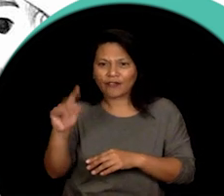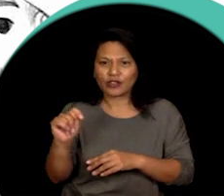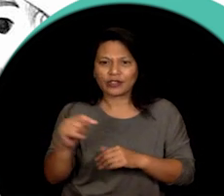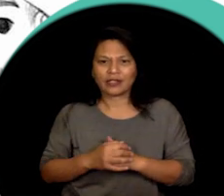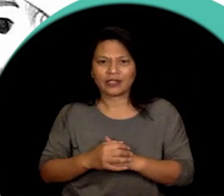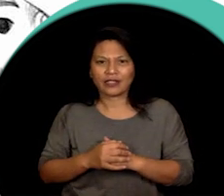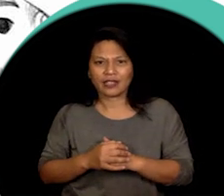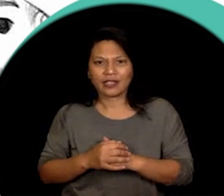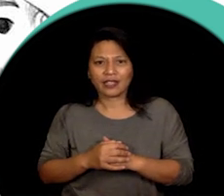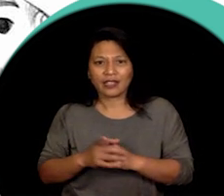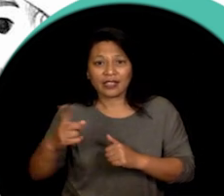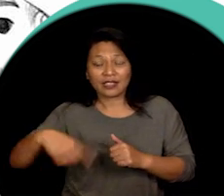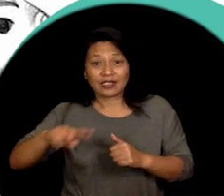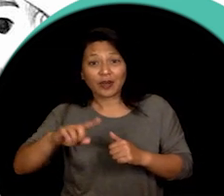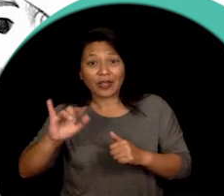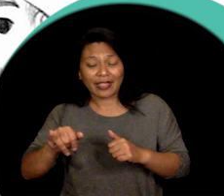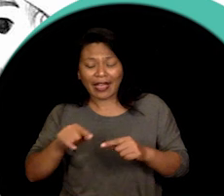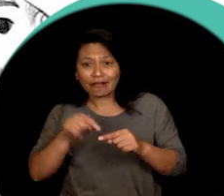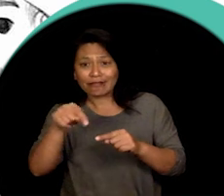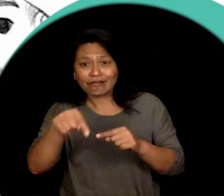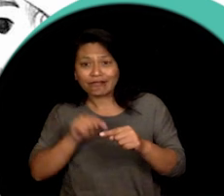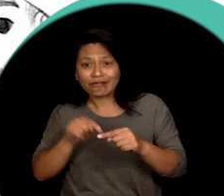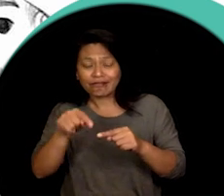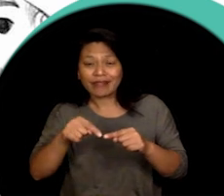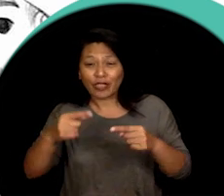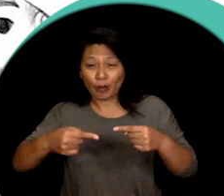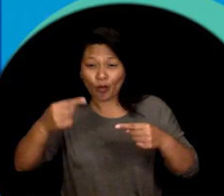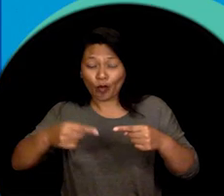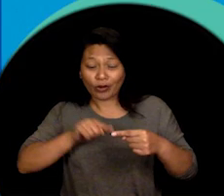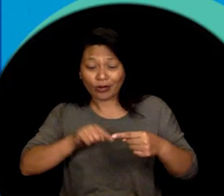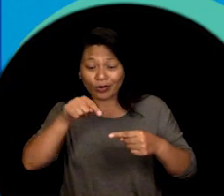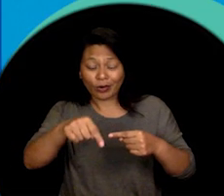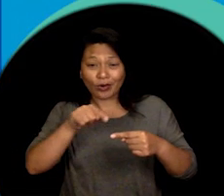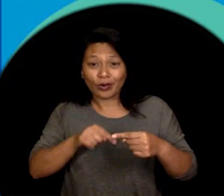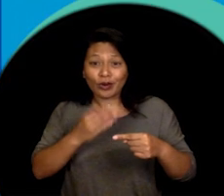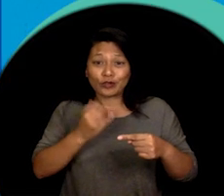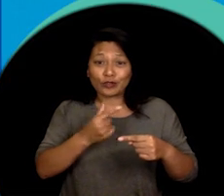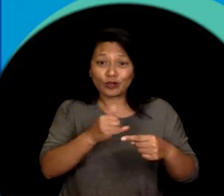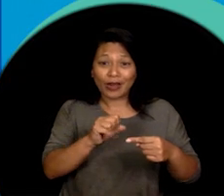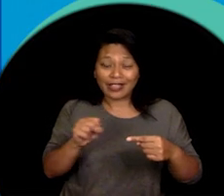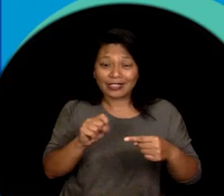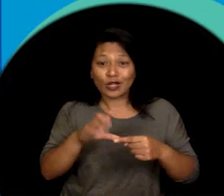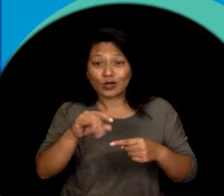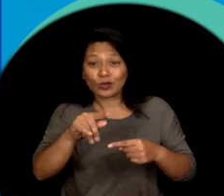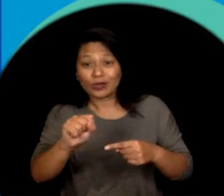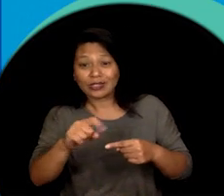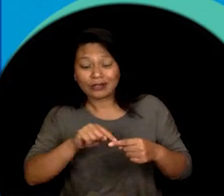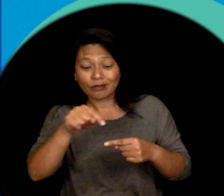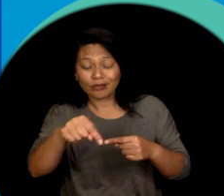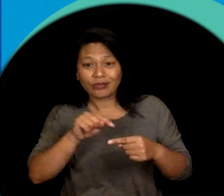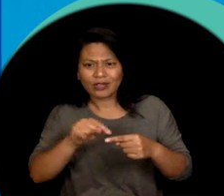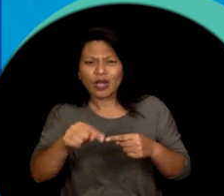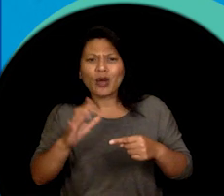Well, between coots and sweetgrass on the Canadian-American border, there used to be a distance between